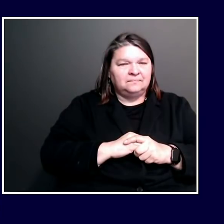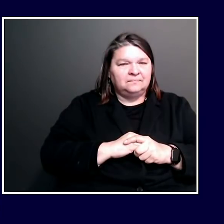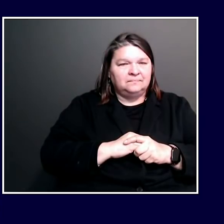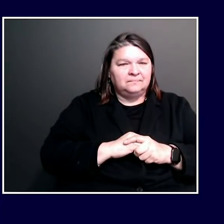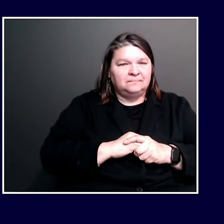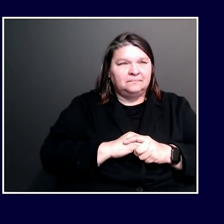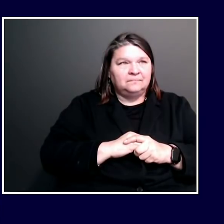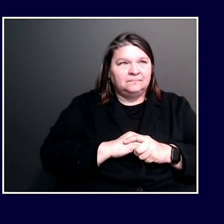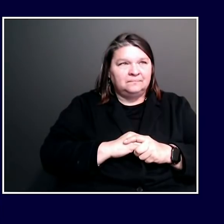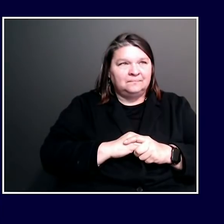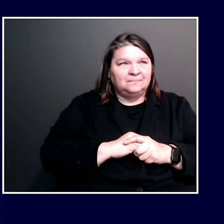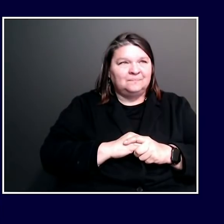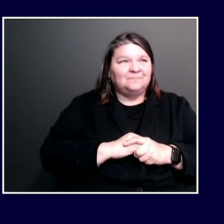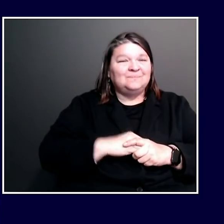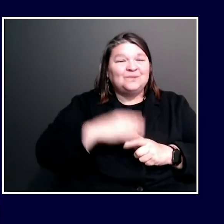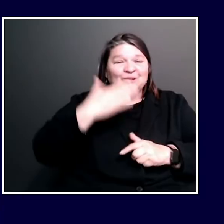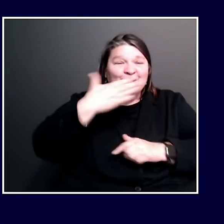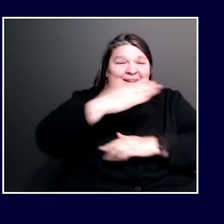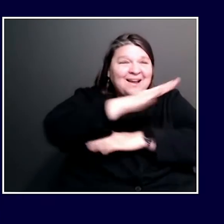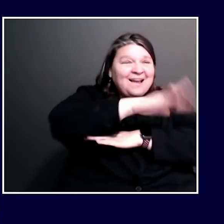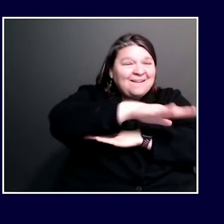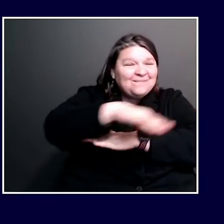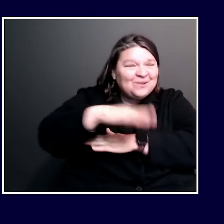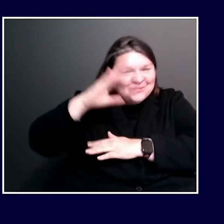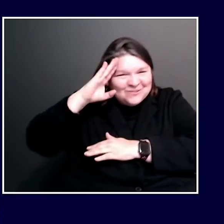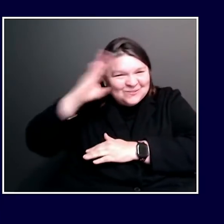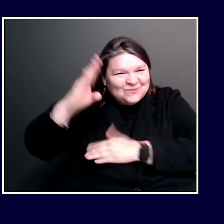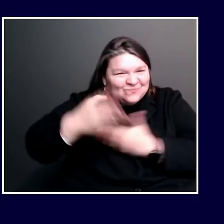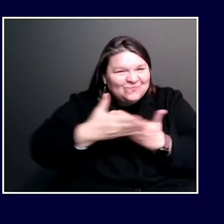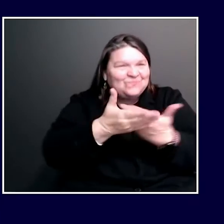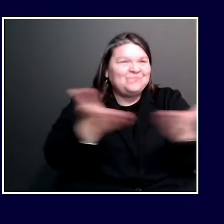All right, good afternoon, everyone. We are 1 minute out.